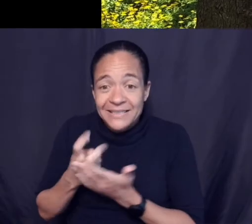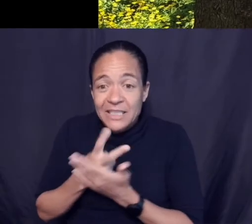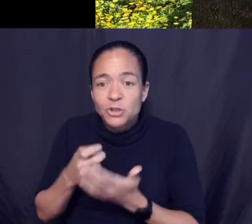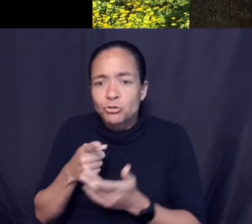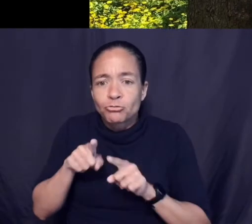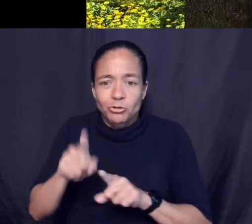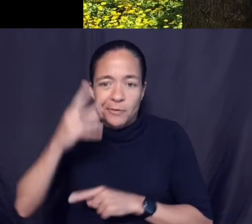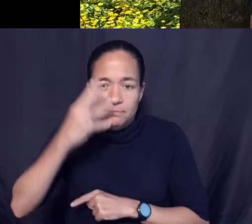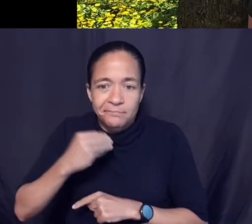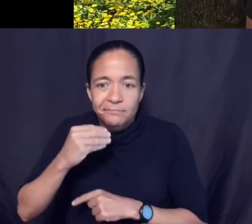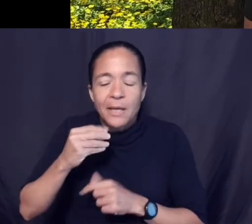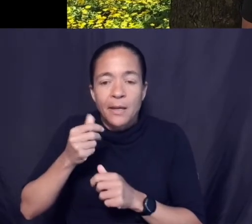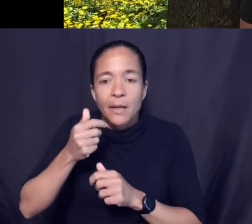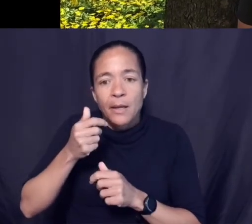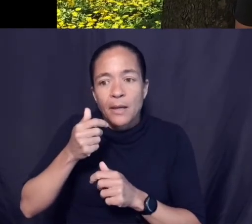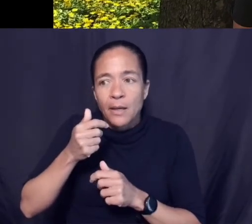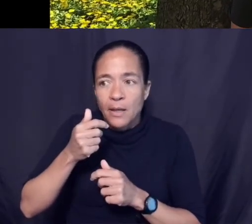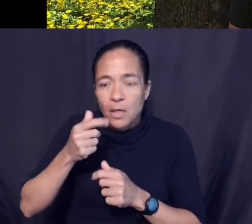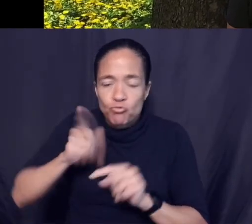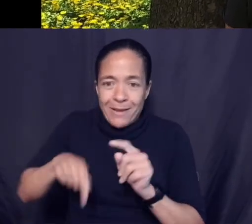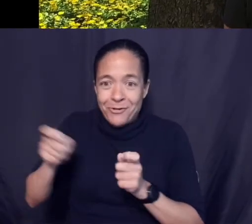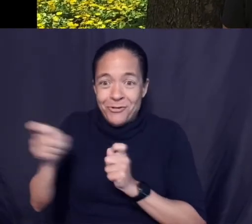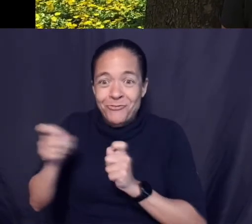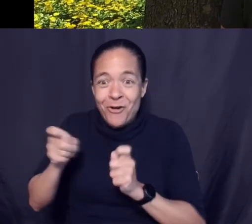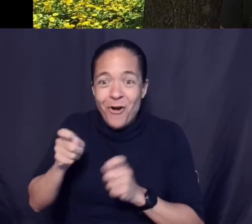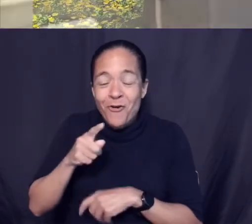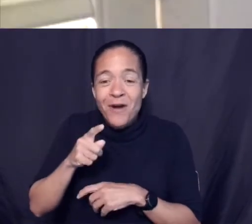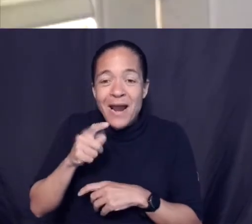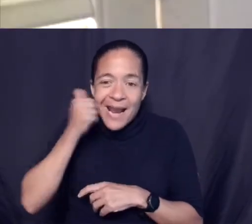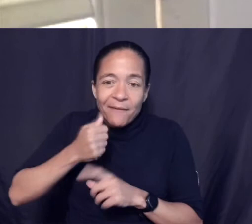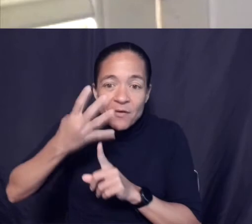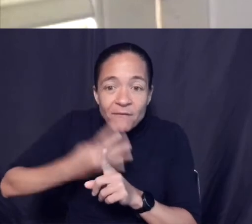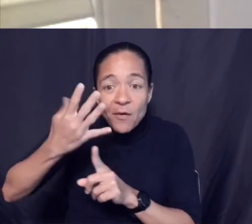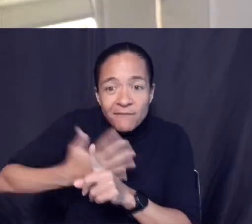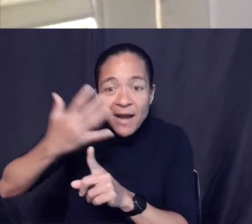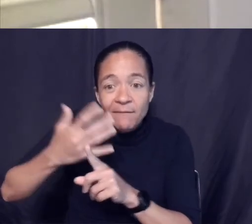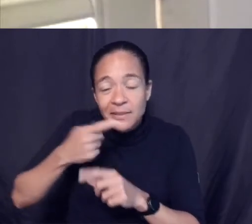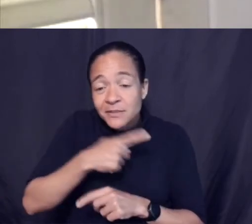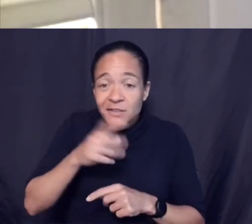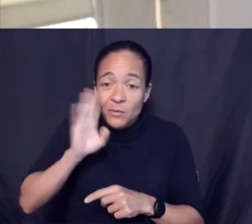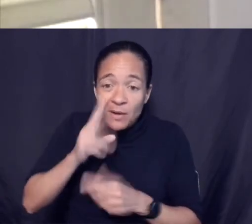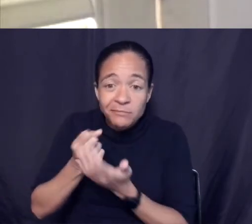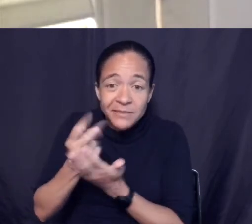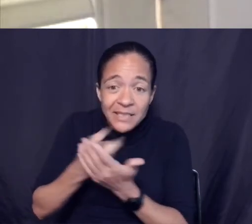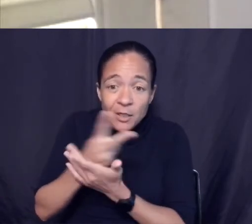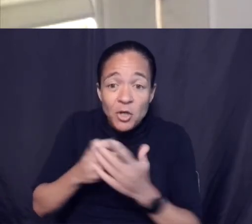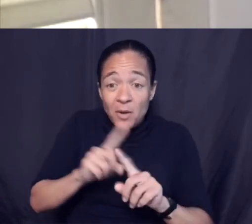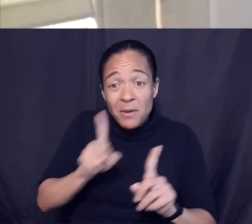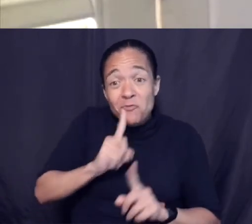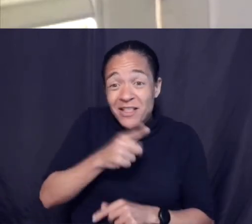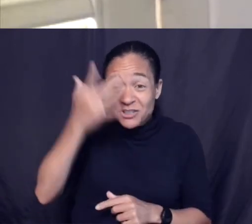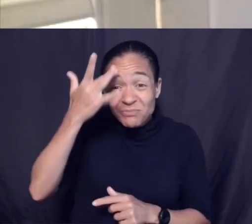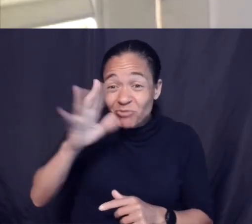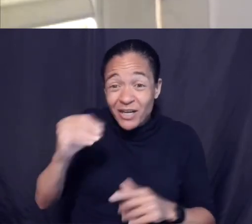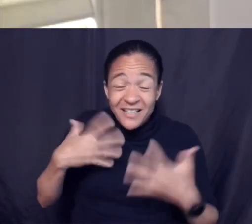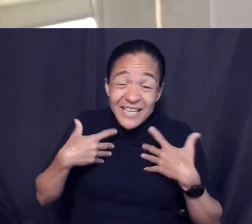uncontrollable nocturnal seizures about every 4 to 5 months. And that's where we are. But she's also, brilliant and healthy as